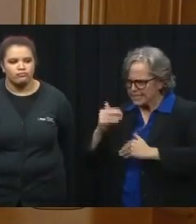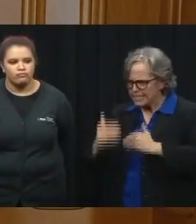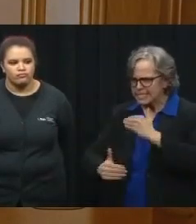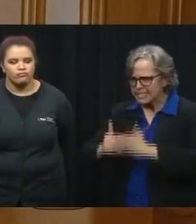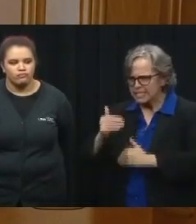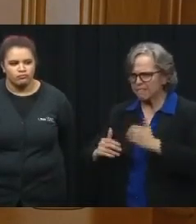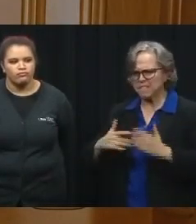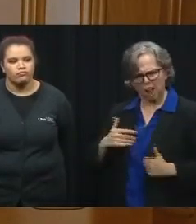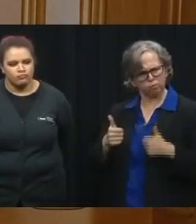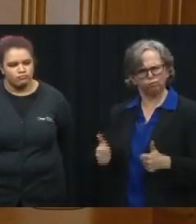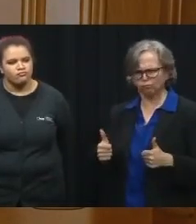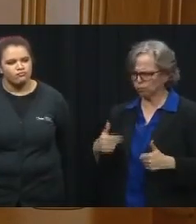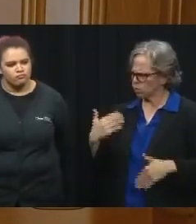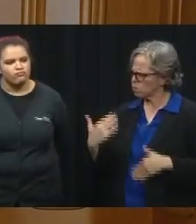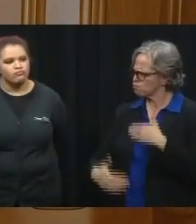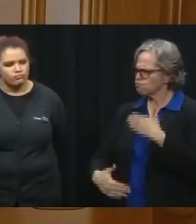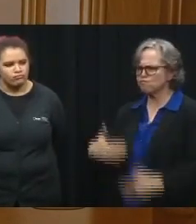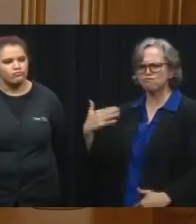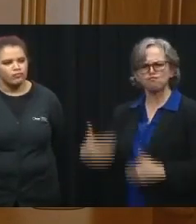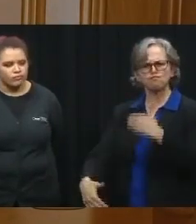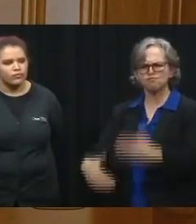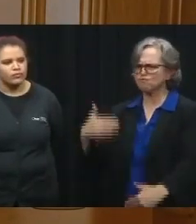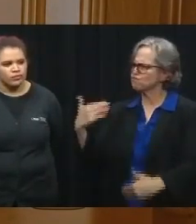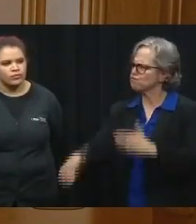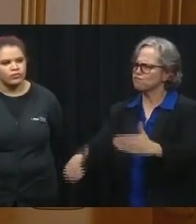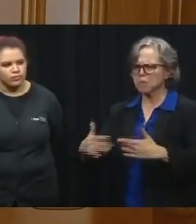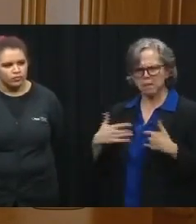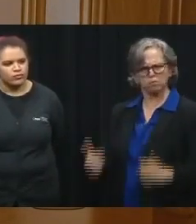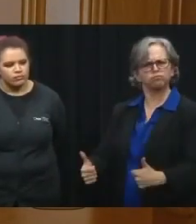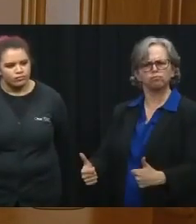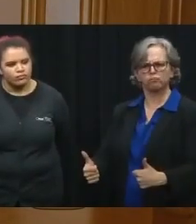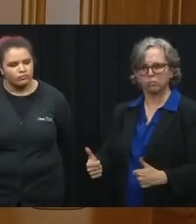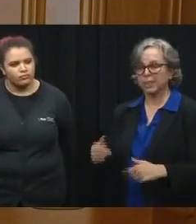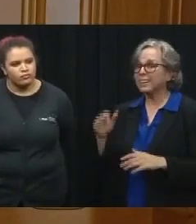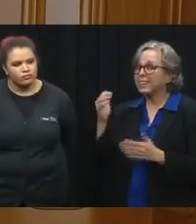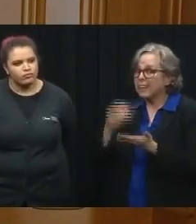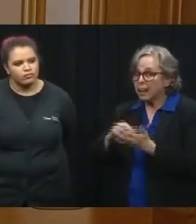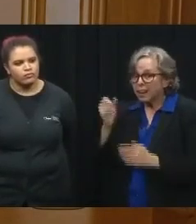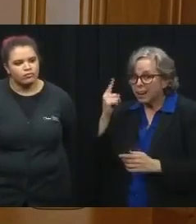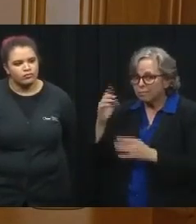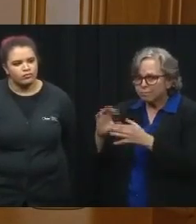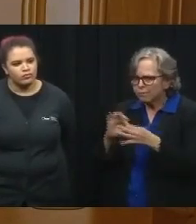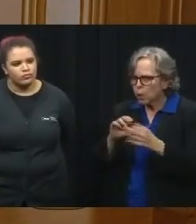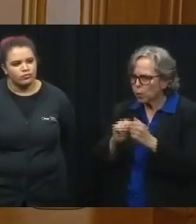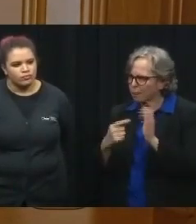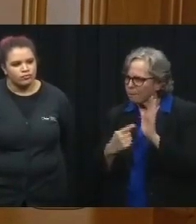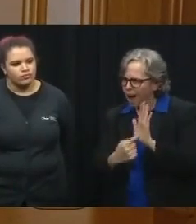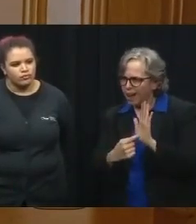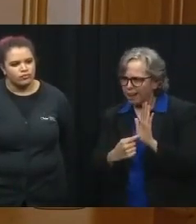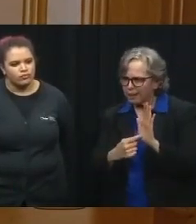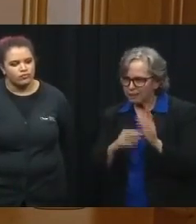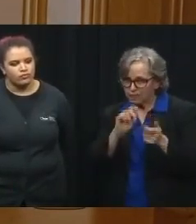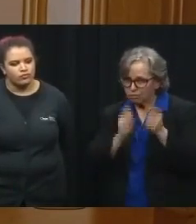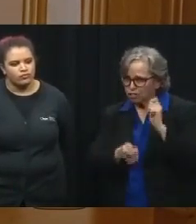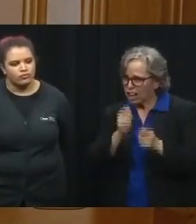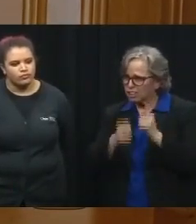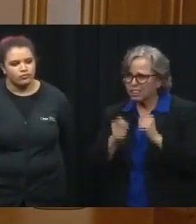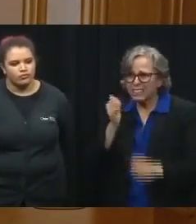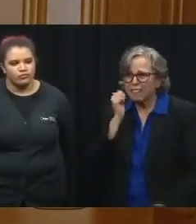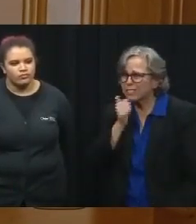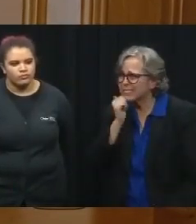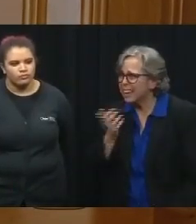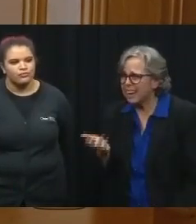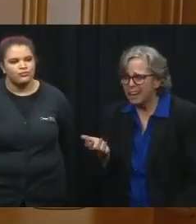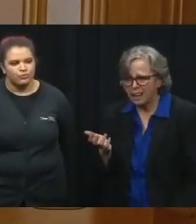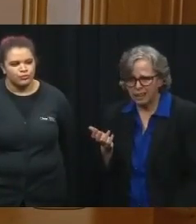and moving forward. Again, a lot of this does go back to the modeling. Modeling changes every day, but it is giving